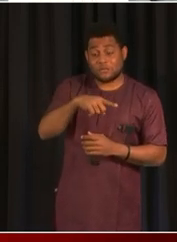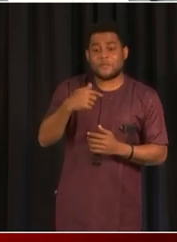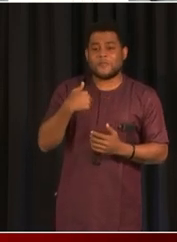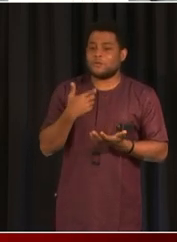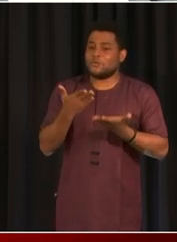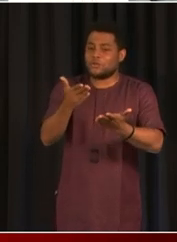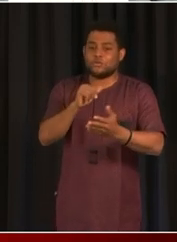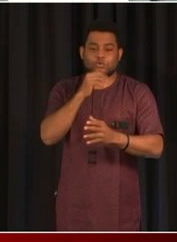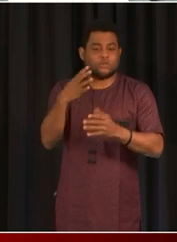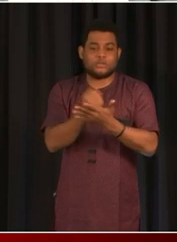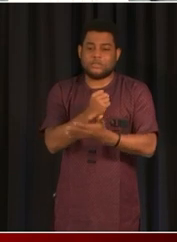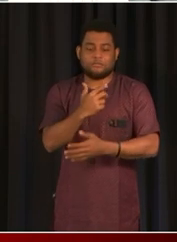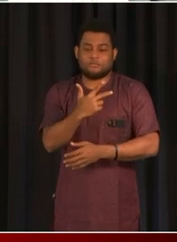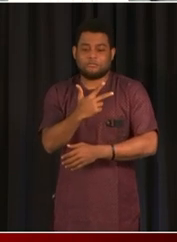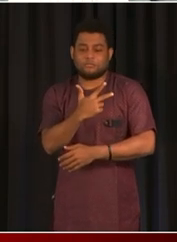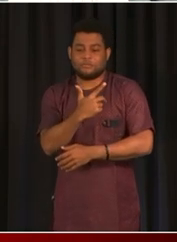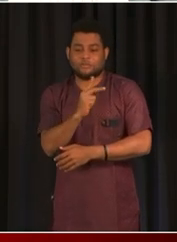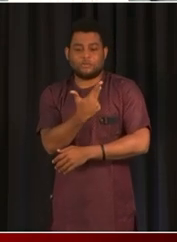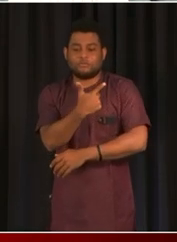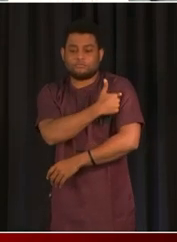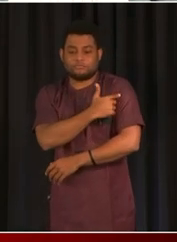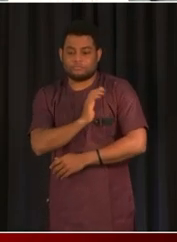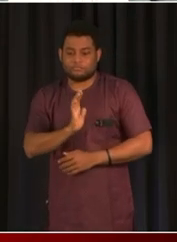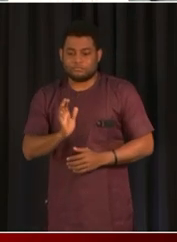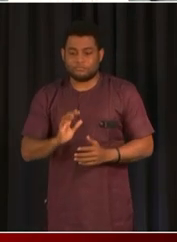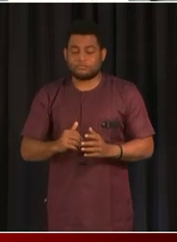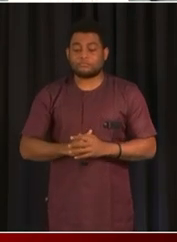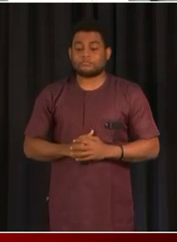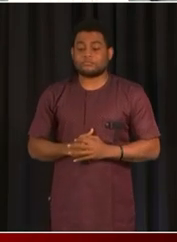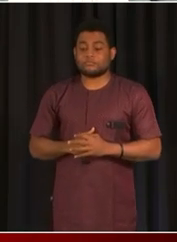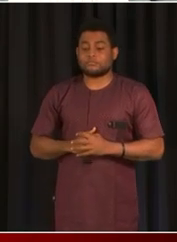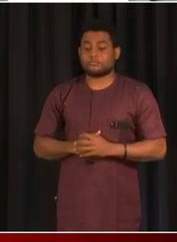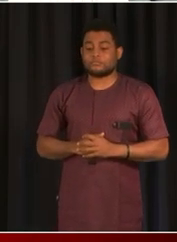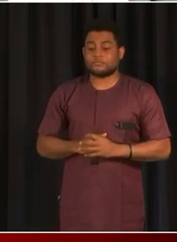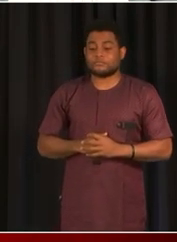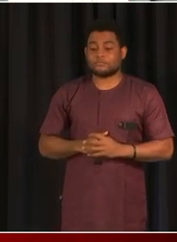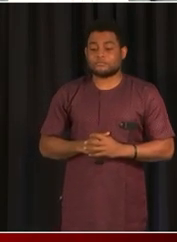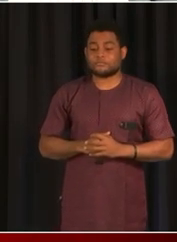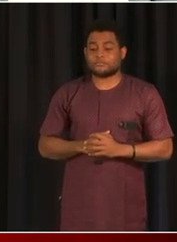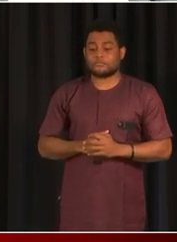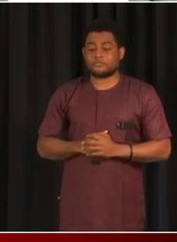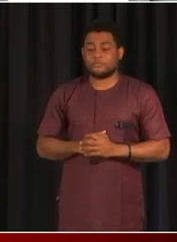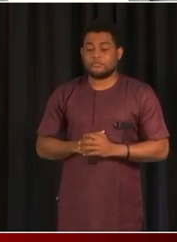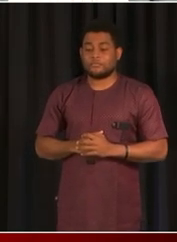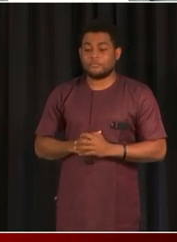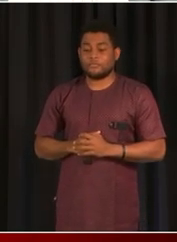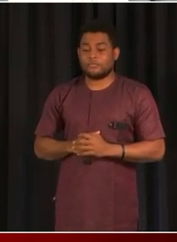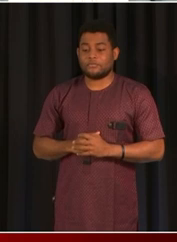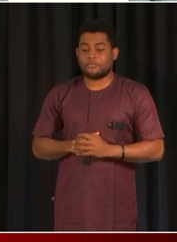using it off-label, and there could be liability and consequences if a person is injured.